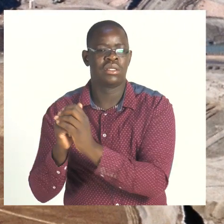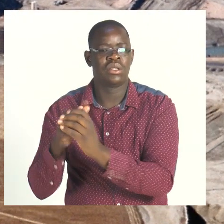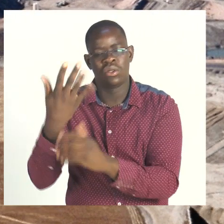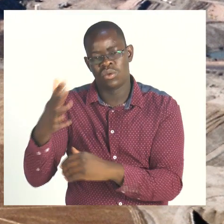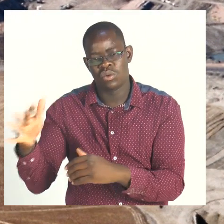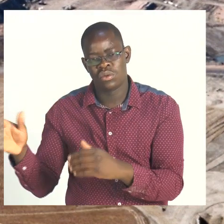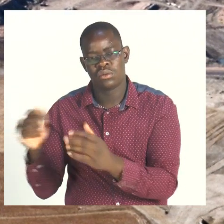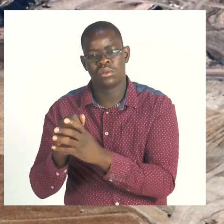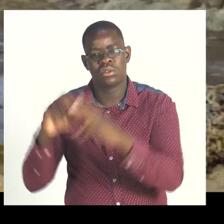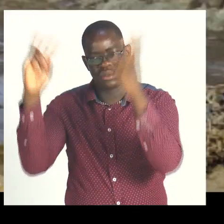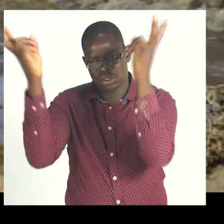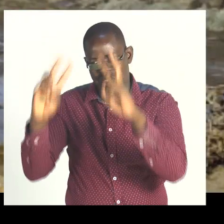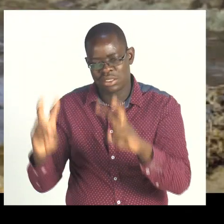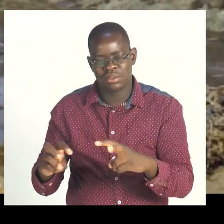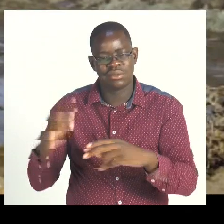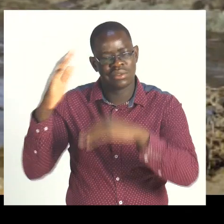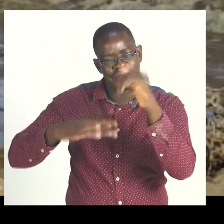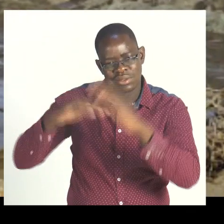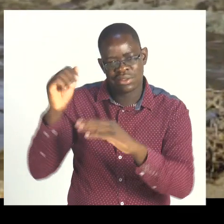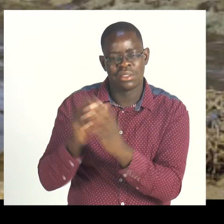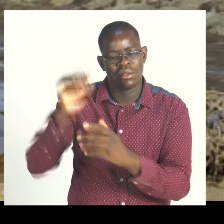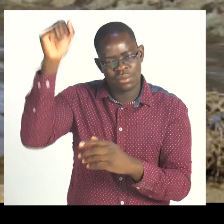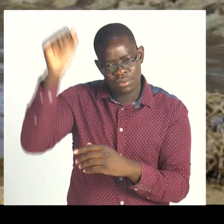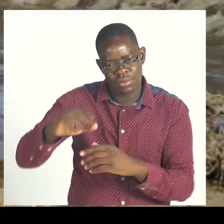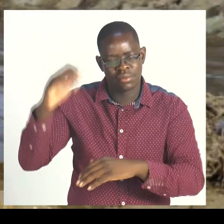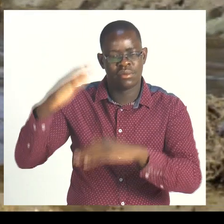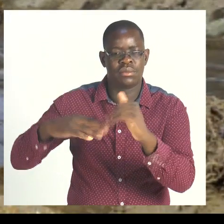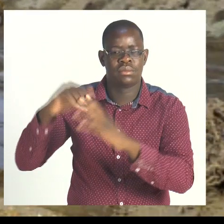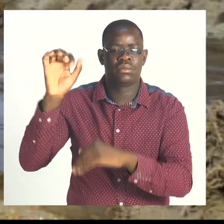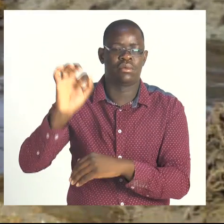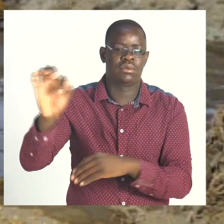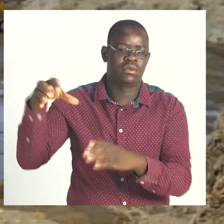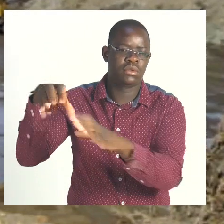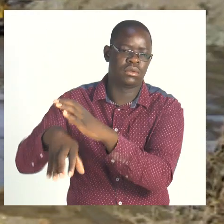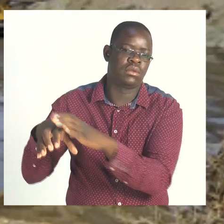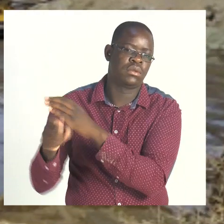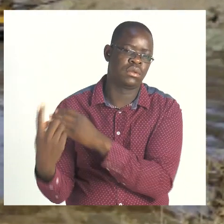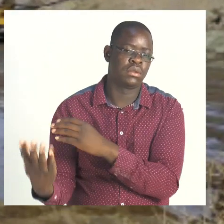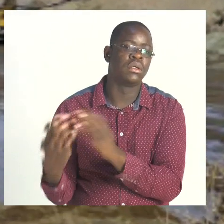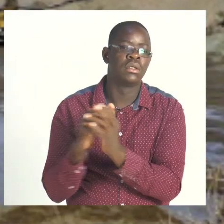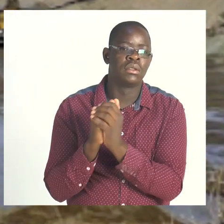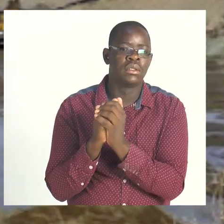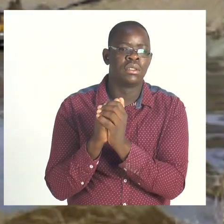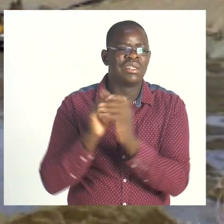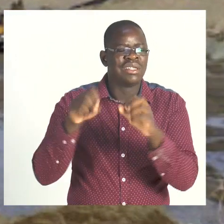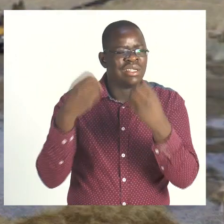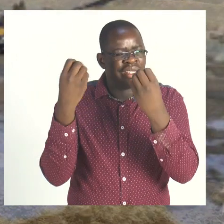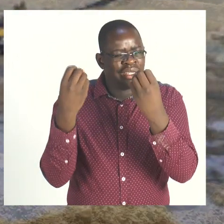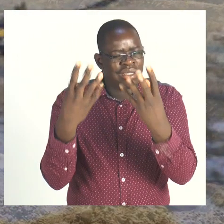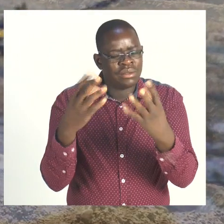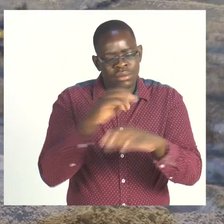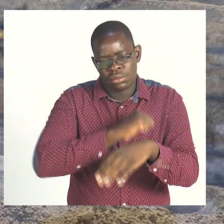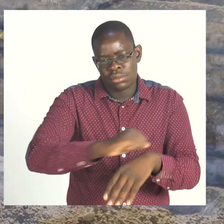water and power supply infrastructure must be built for the mines. This causes a lot of